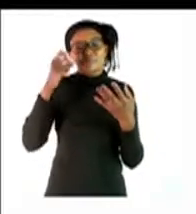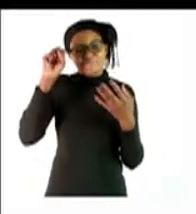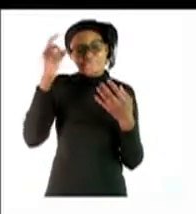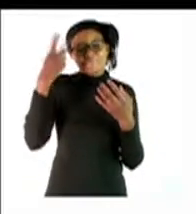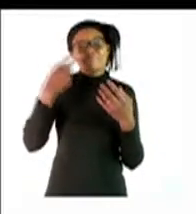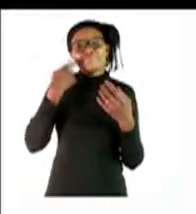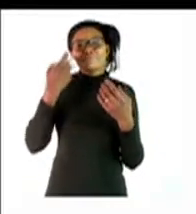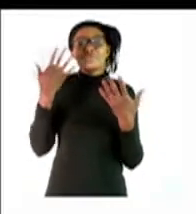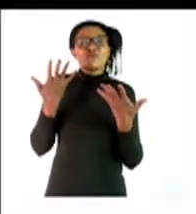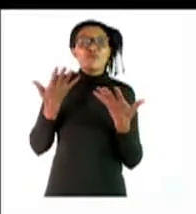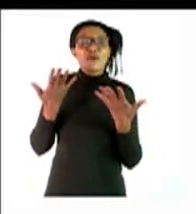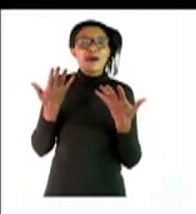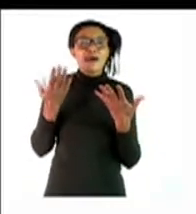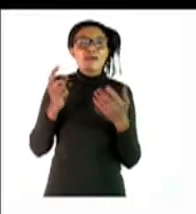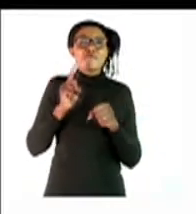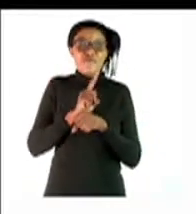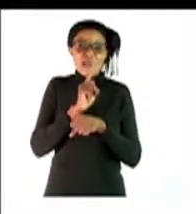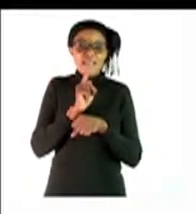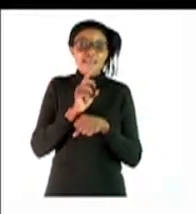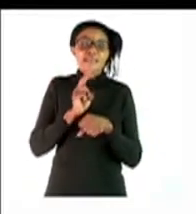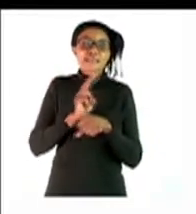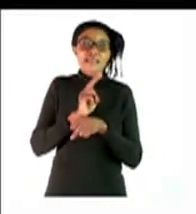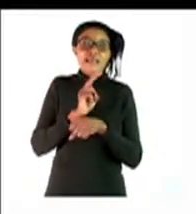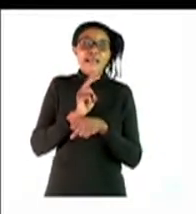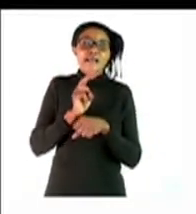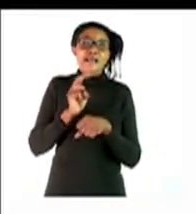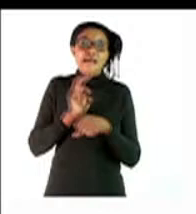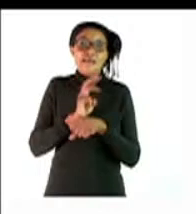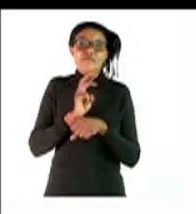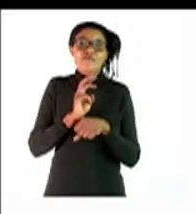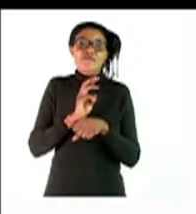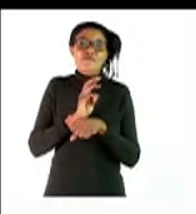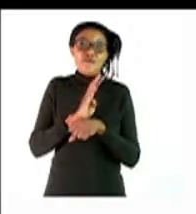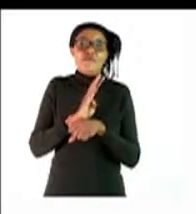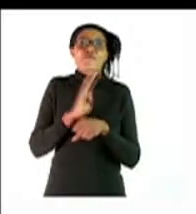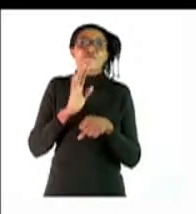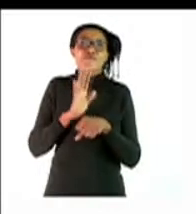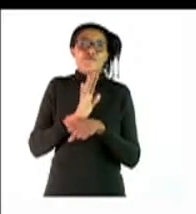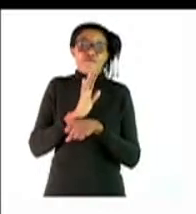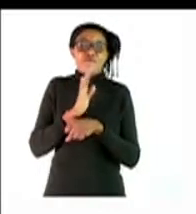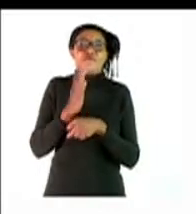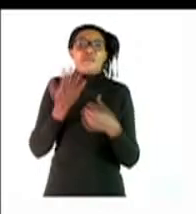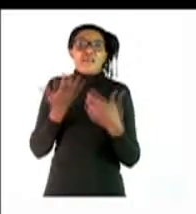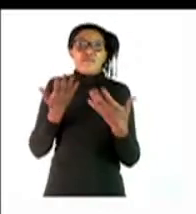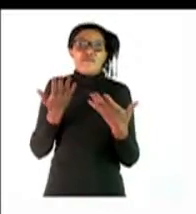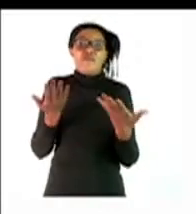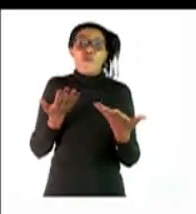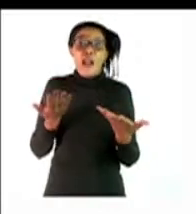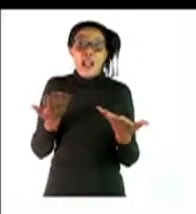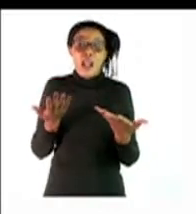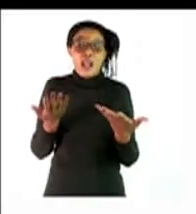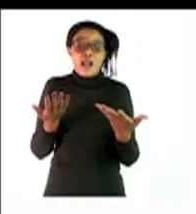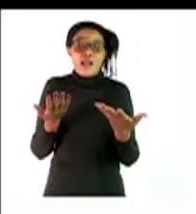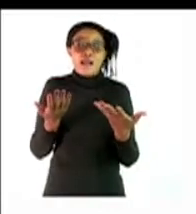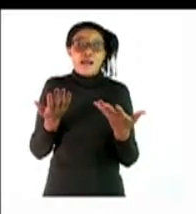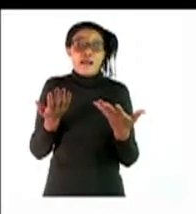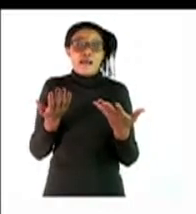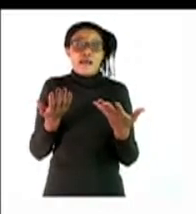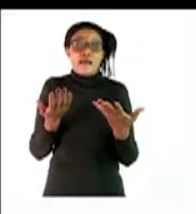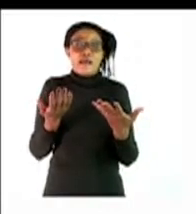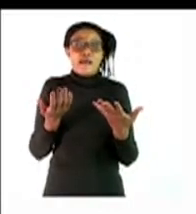situated? First, second, third, fourth, or fifth?